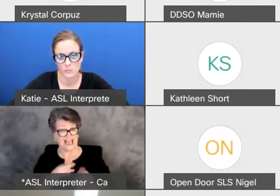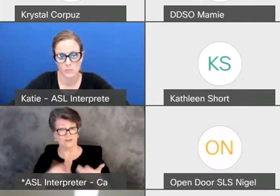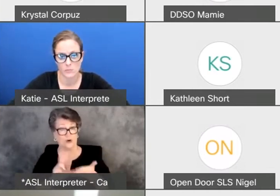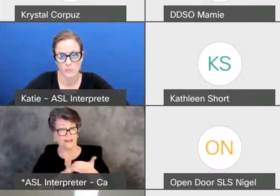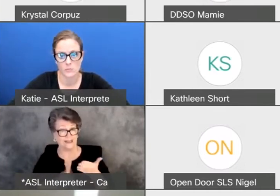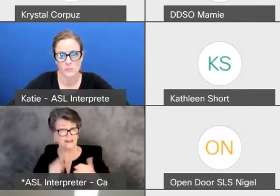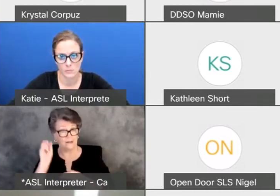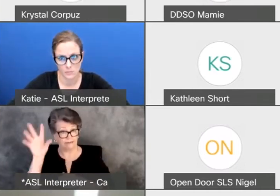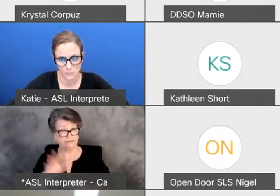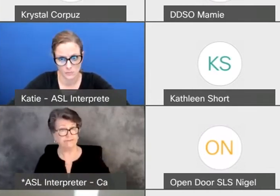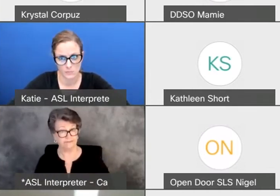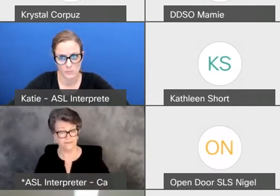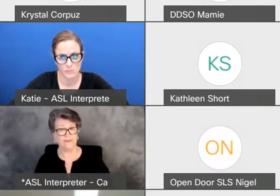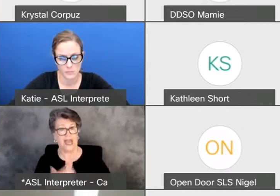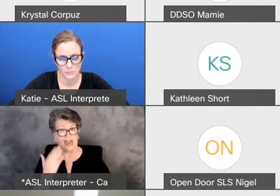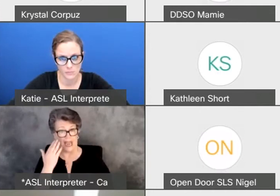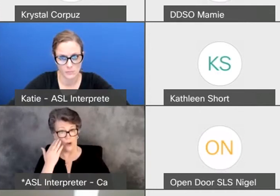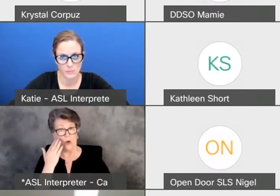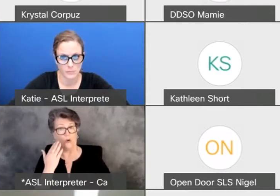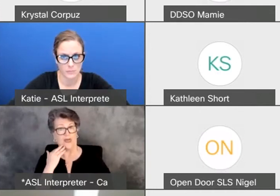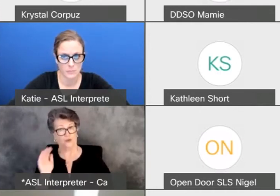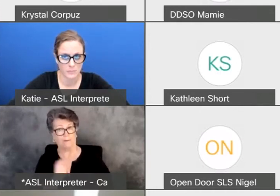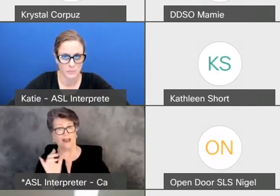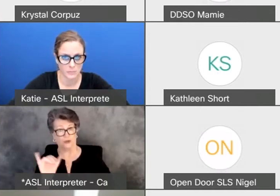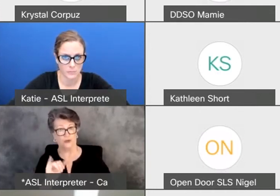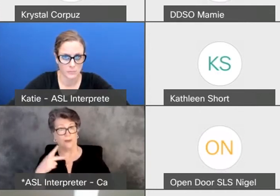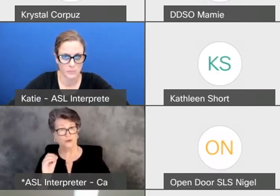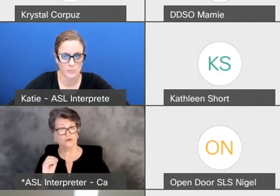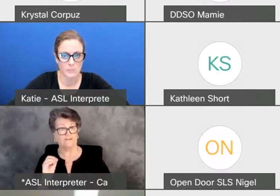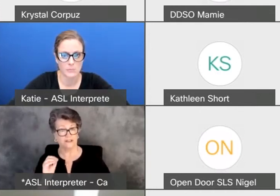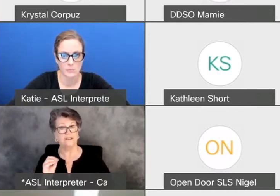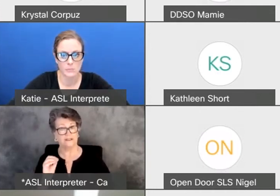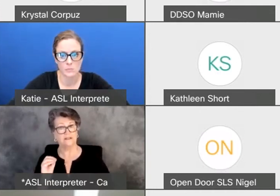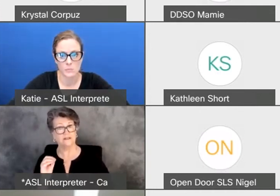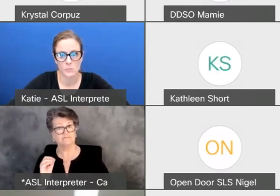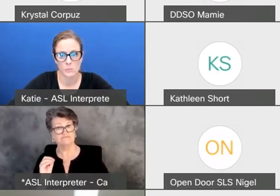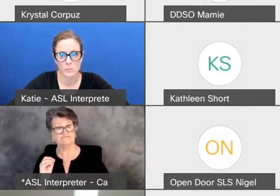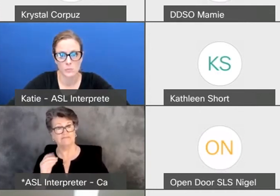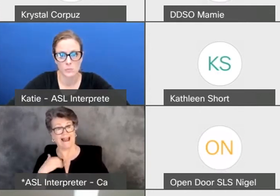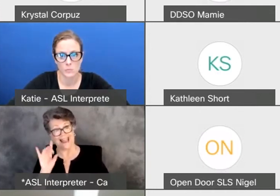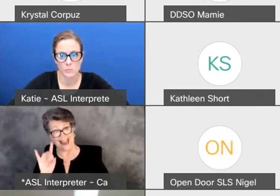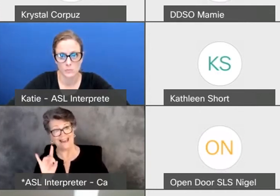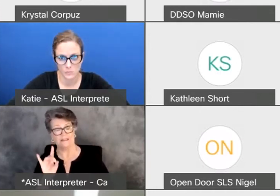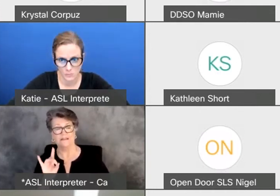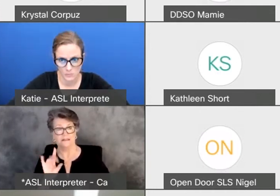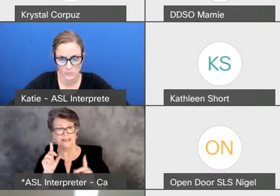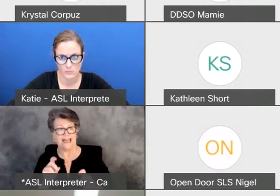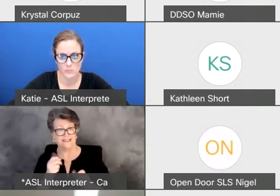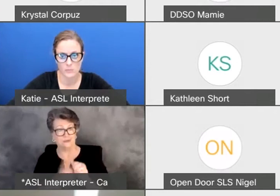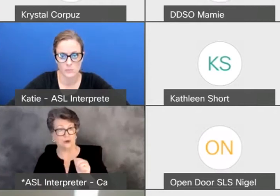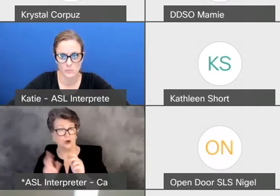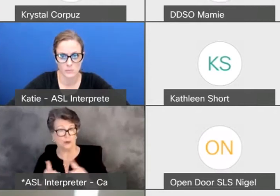tests. So I know that that is a reminder as well that we want to make sure that we utilize that generic resource.